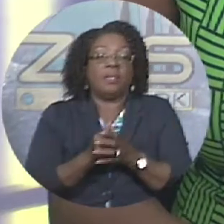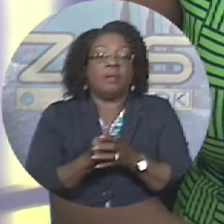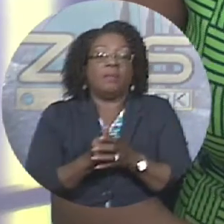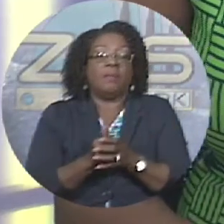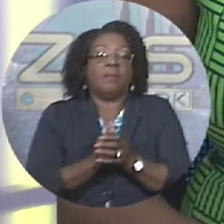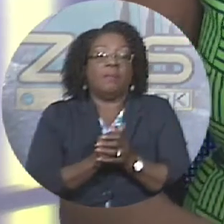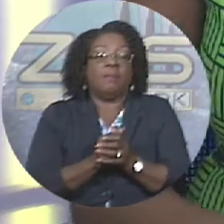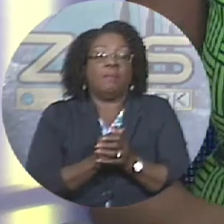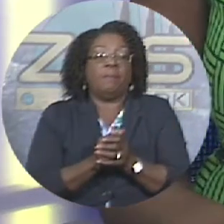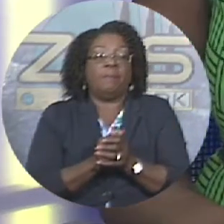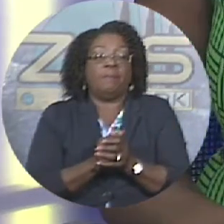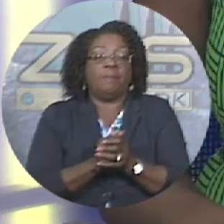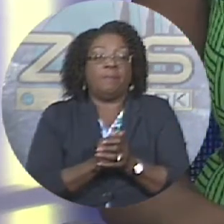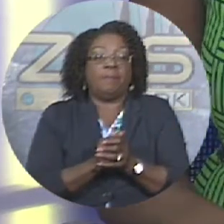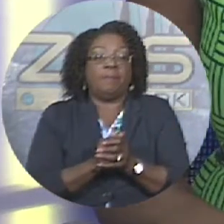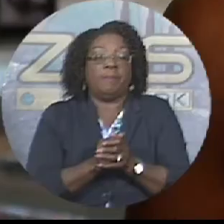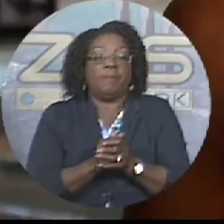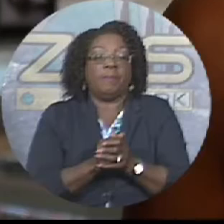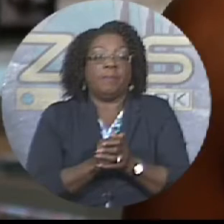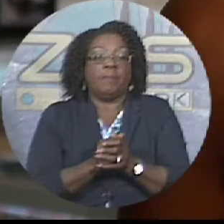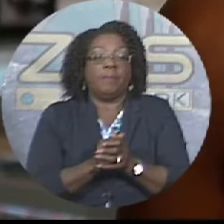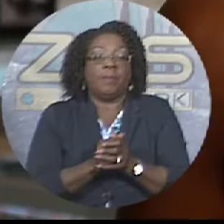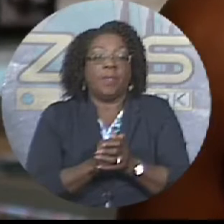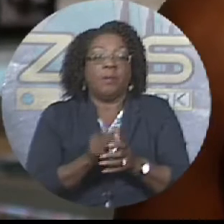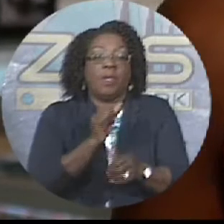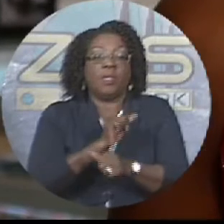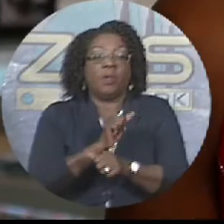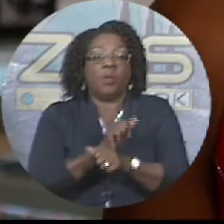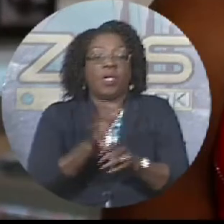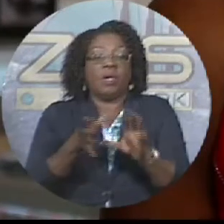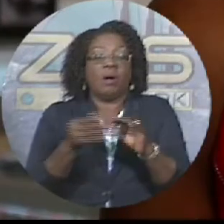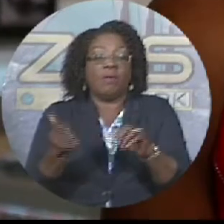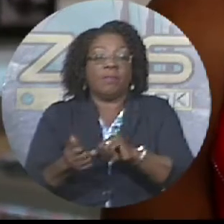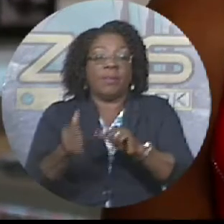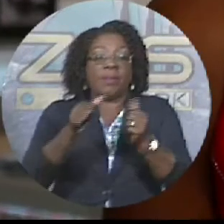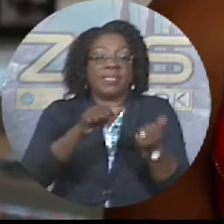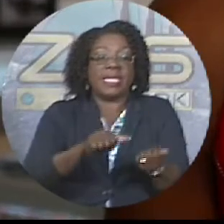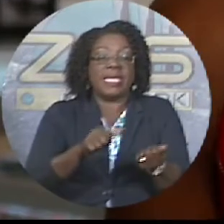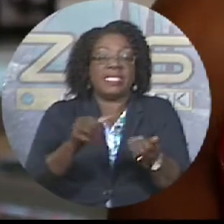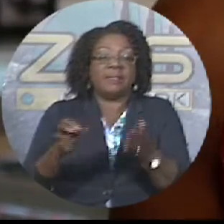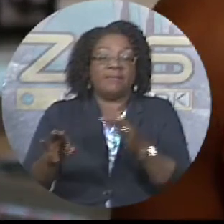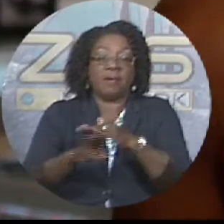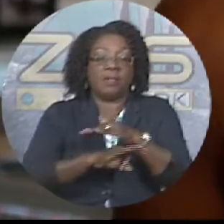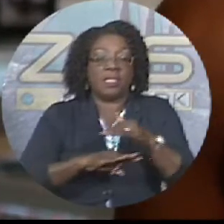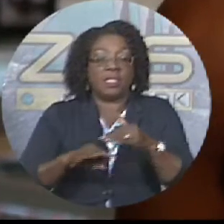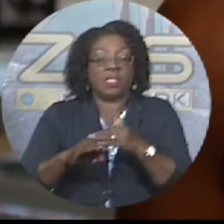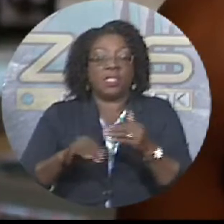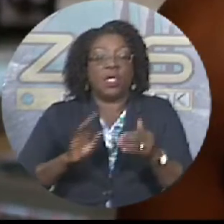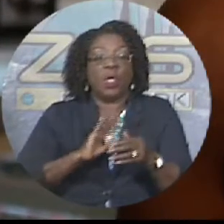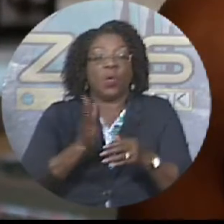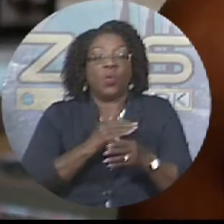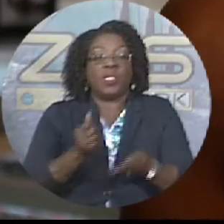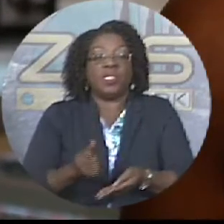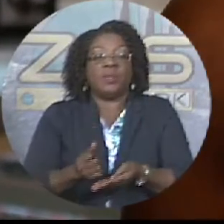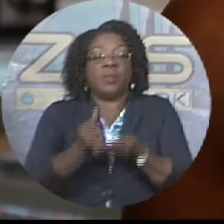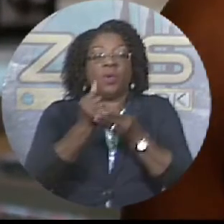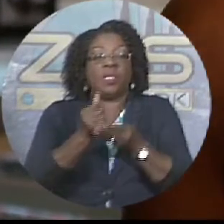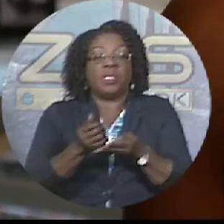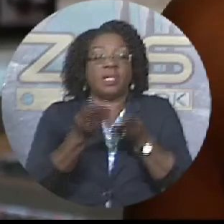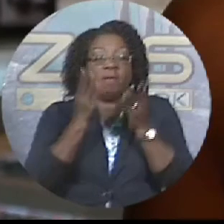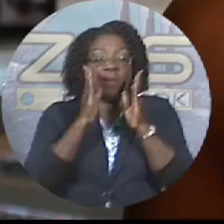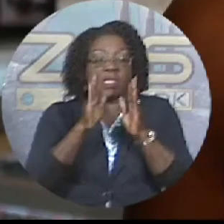for years. I believe in the work of the Bahamas AIDS Foundation. We certainly support their